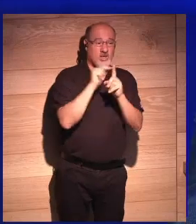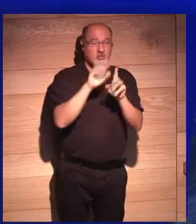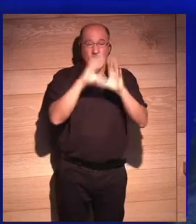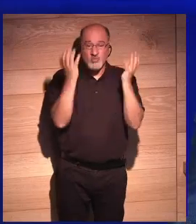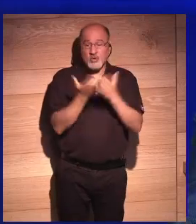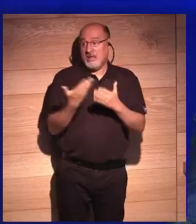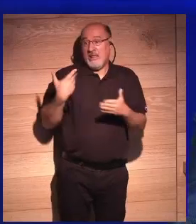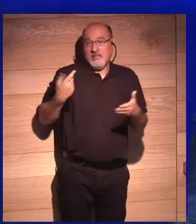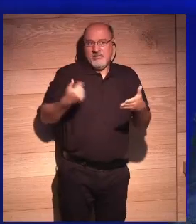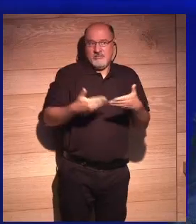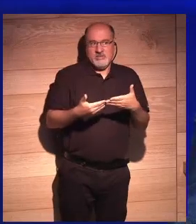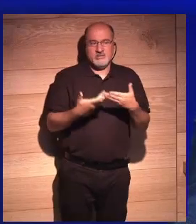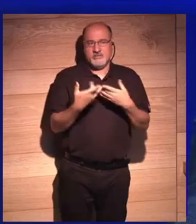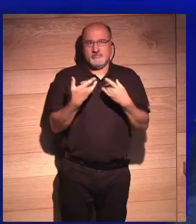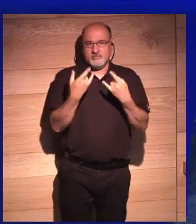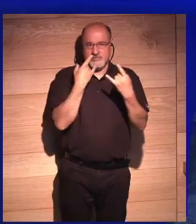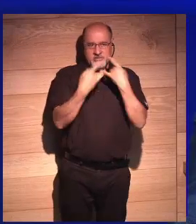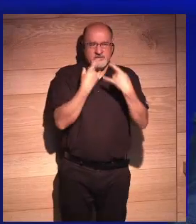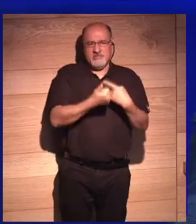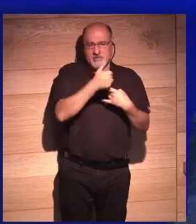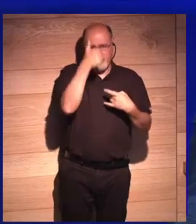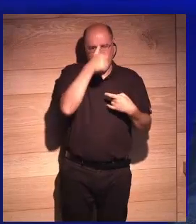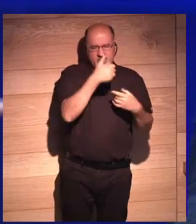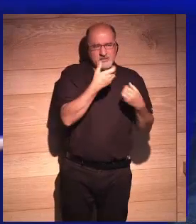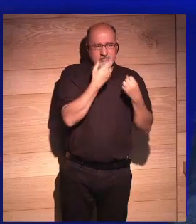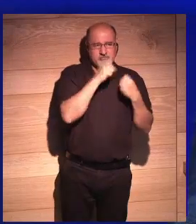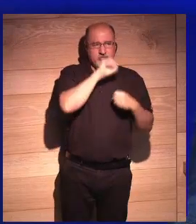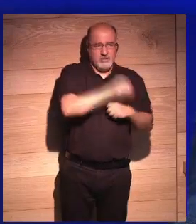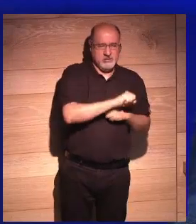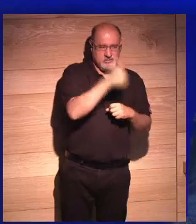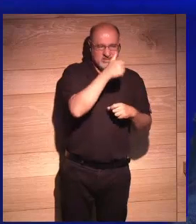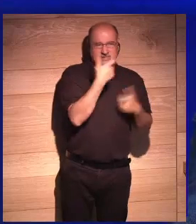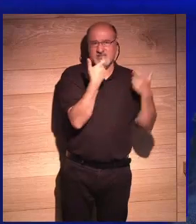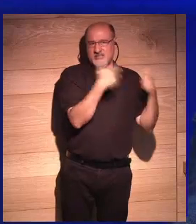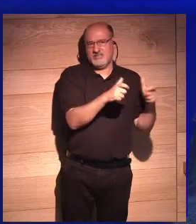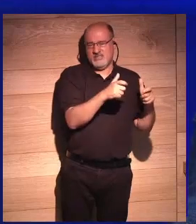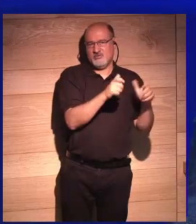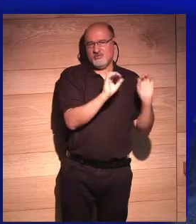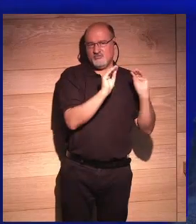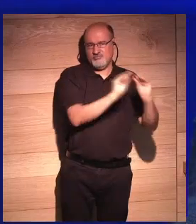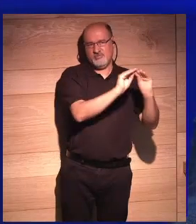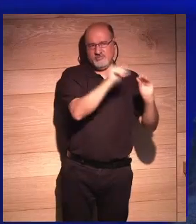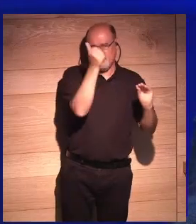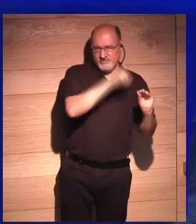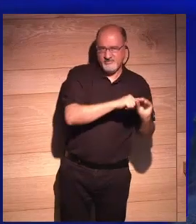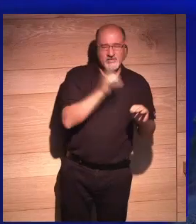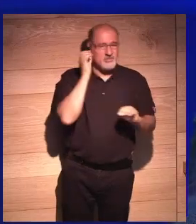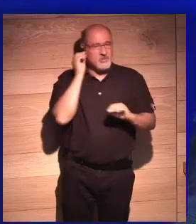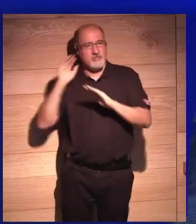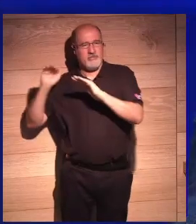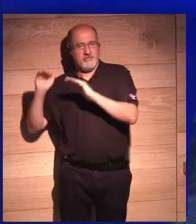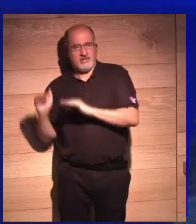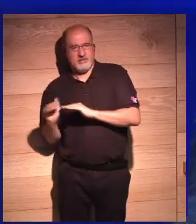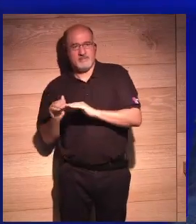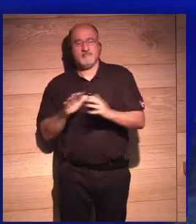culturally, that's a world that has always been more appealing for guys. And this has